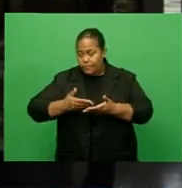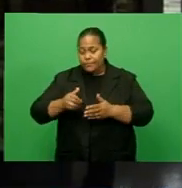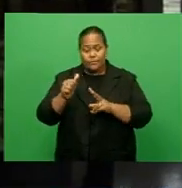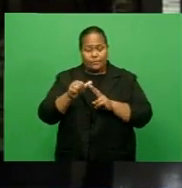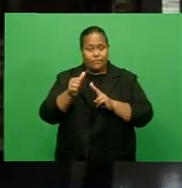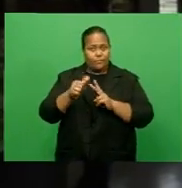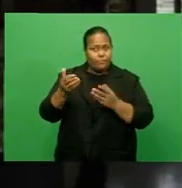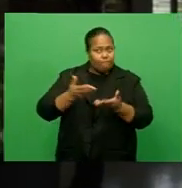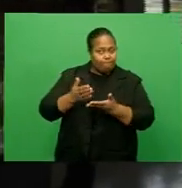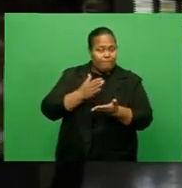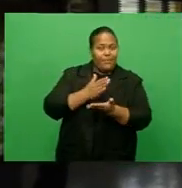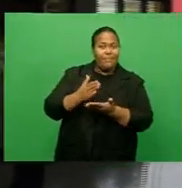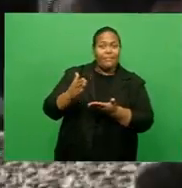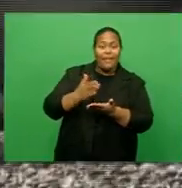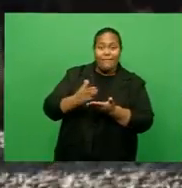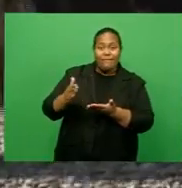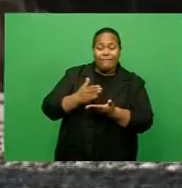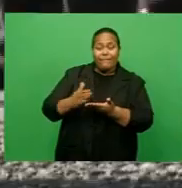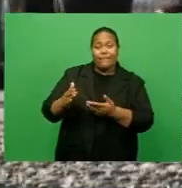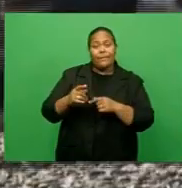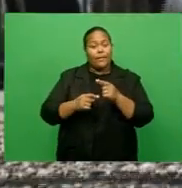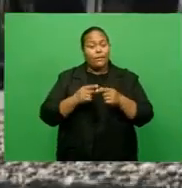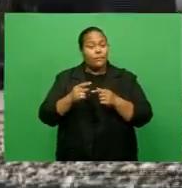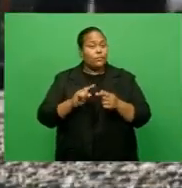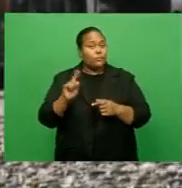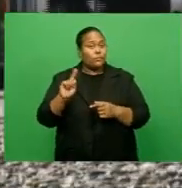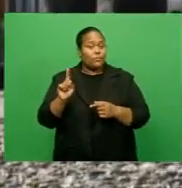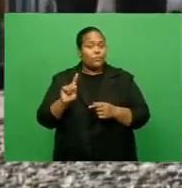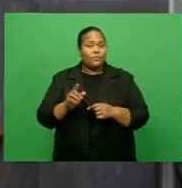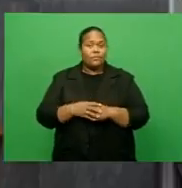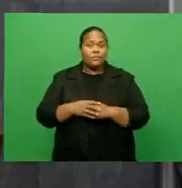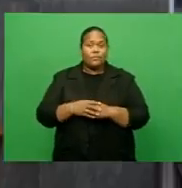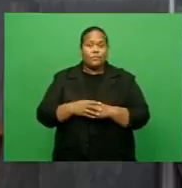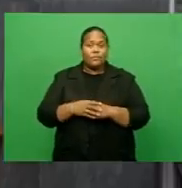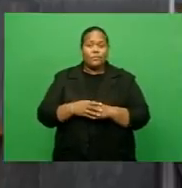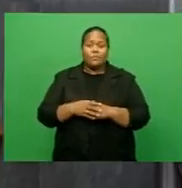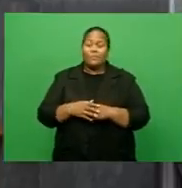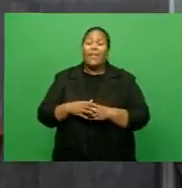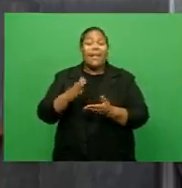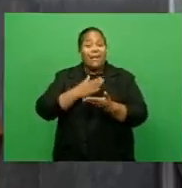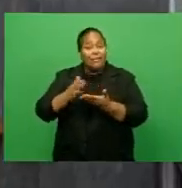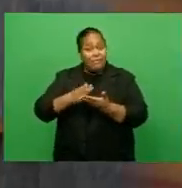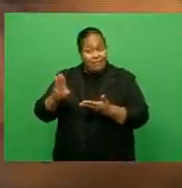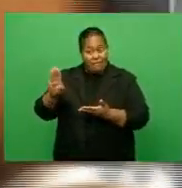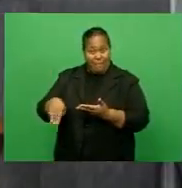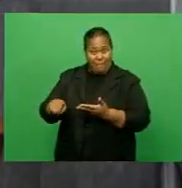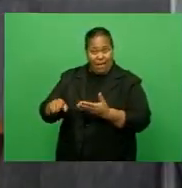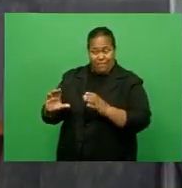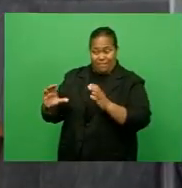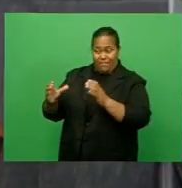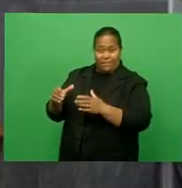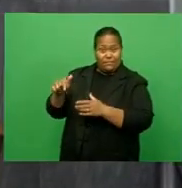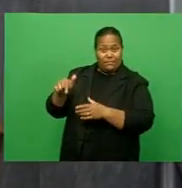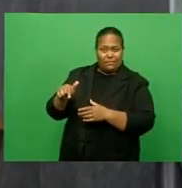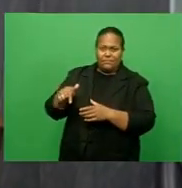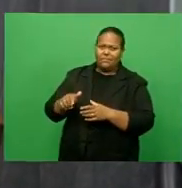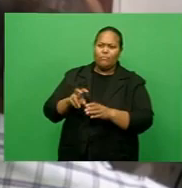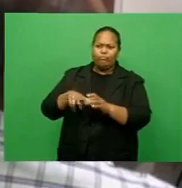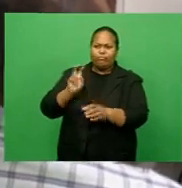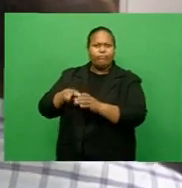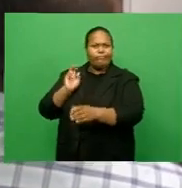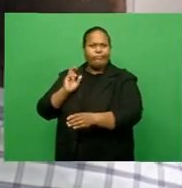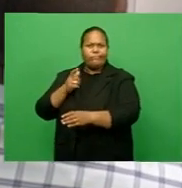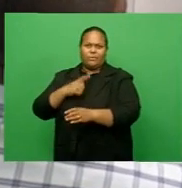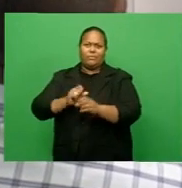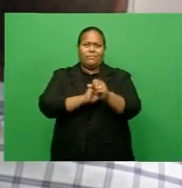talking to FNPF in respect of giving FNPF members, in particular those who are currently unemployed as a result